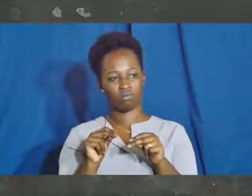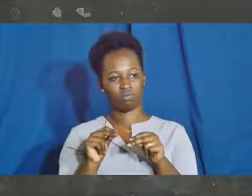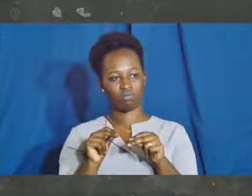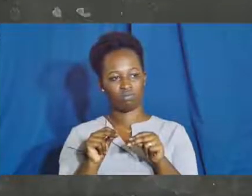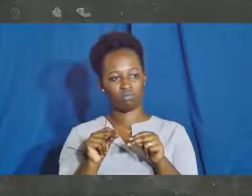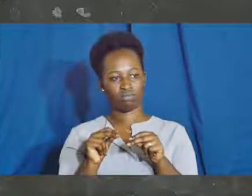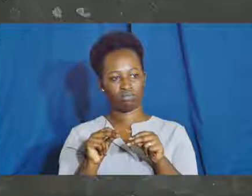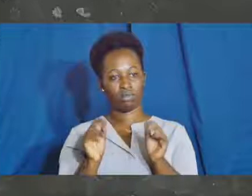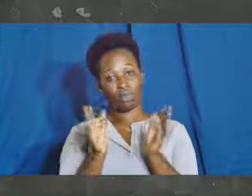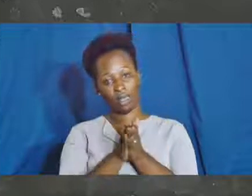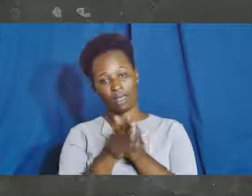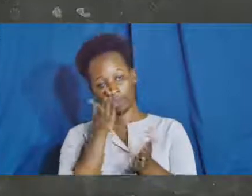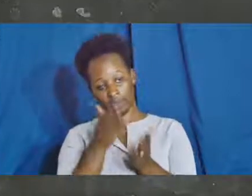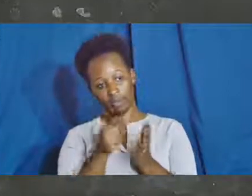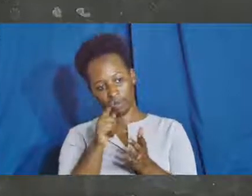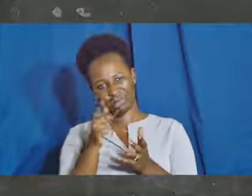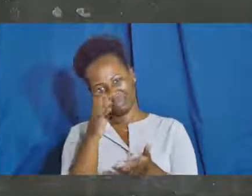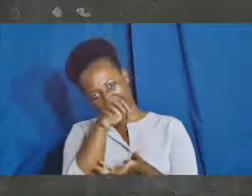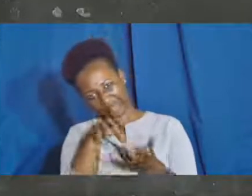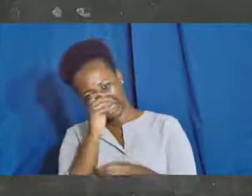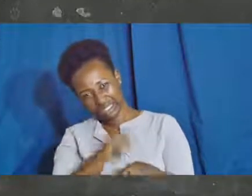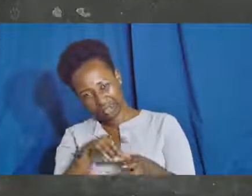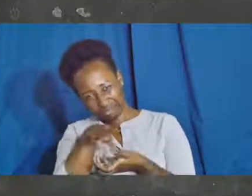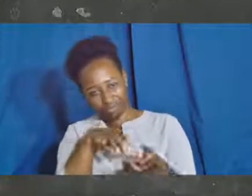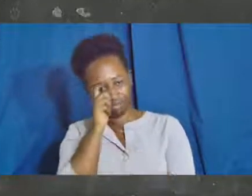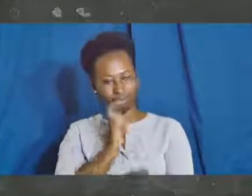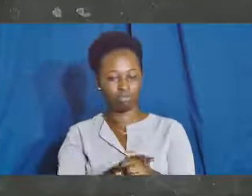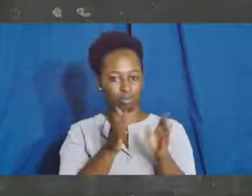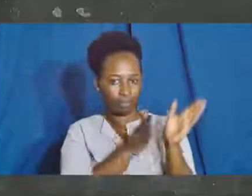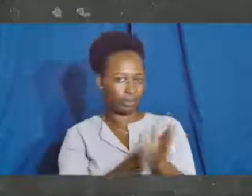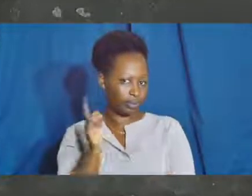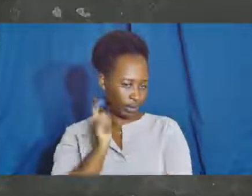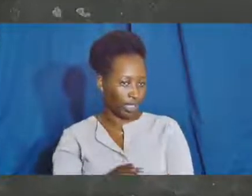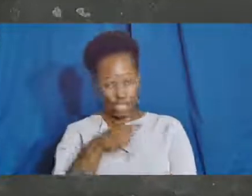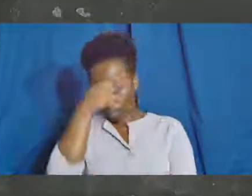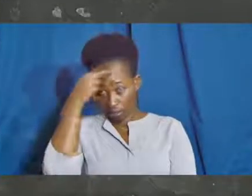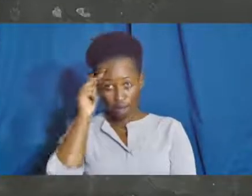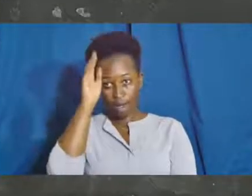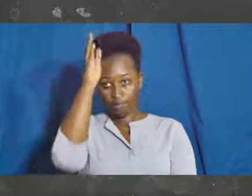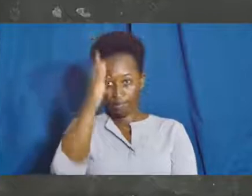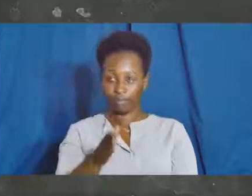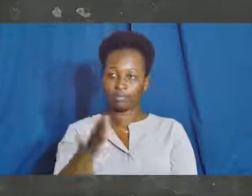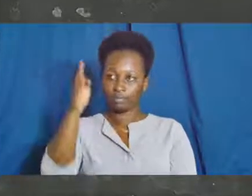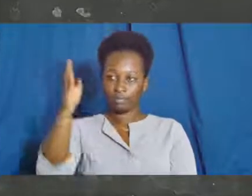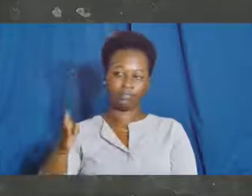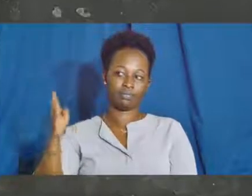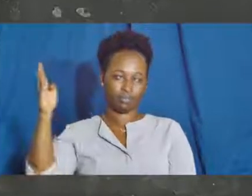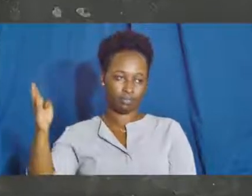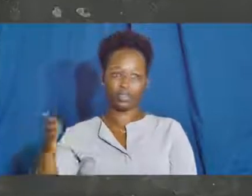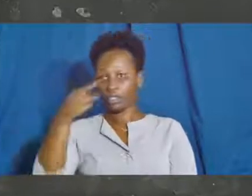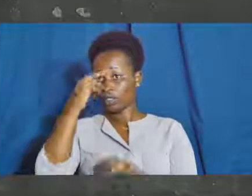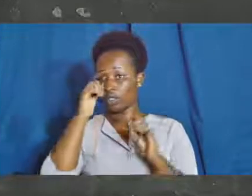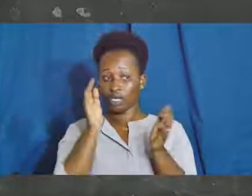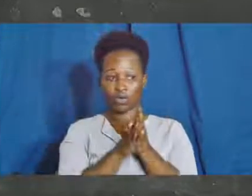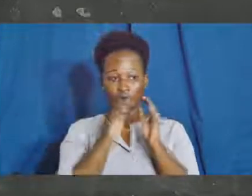and maybe you get confused in the process of preparing it. So that is the importance of putting these lines. But you can as